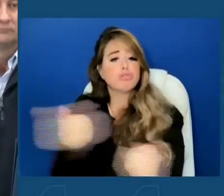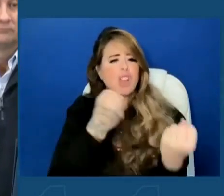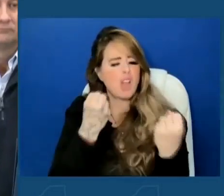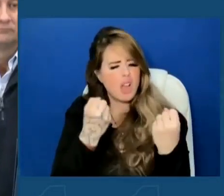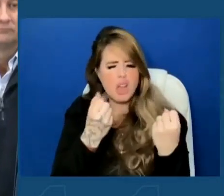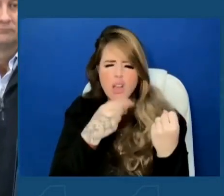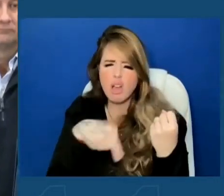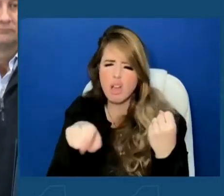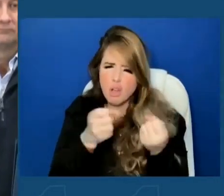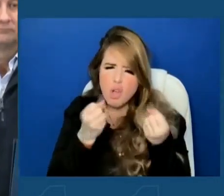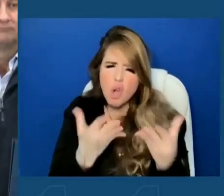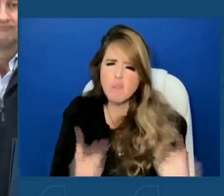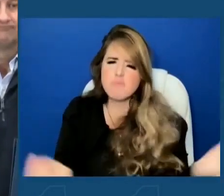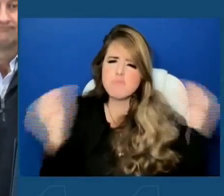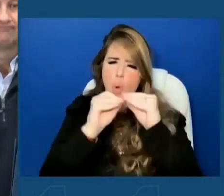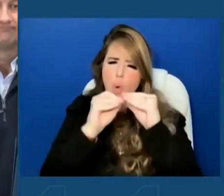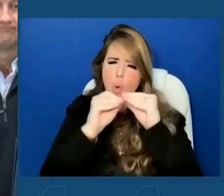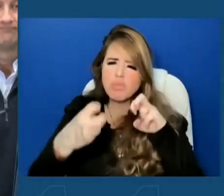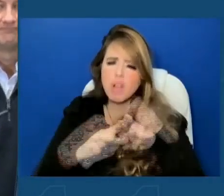face the consequences.